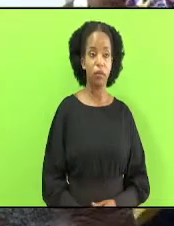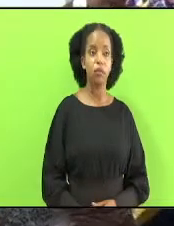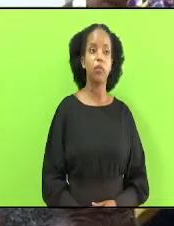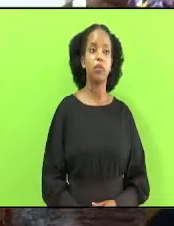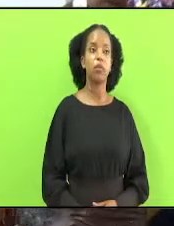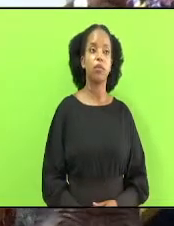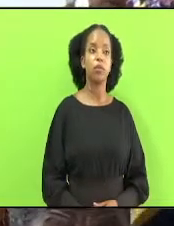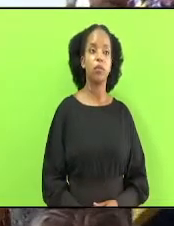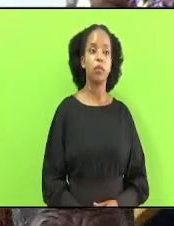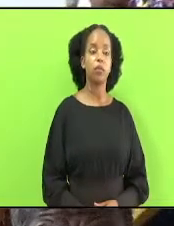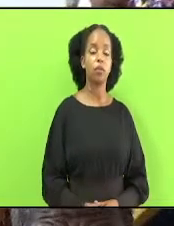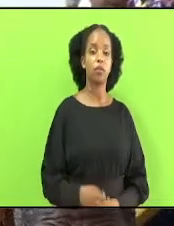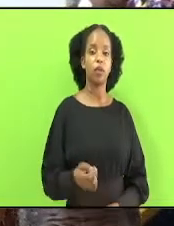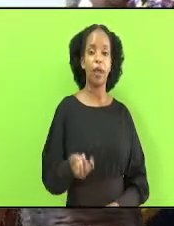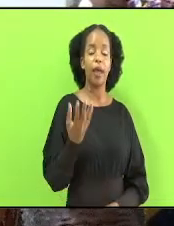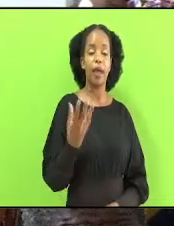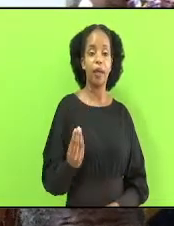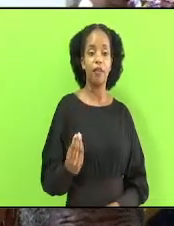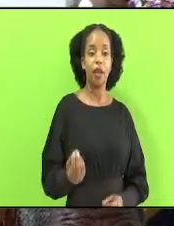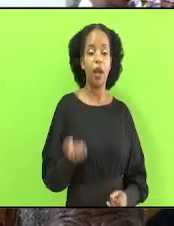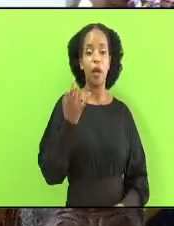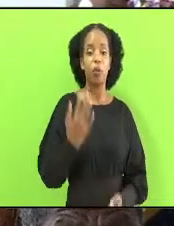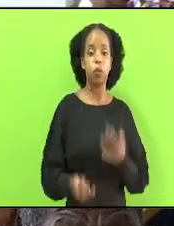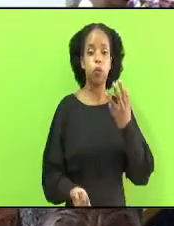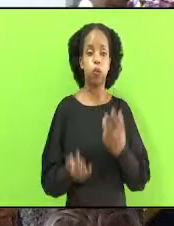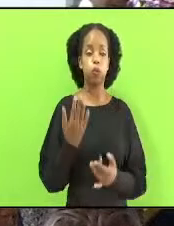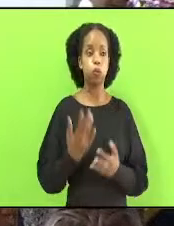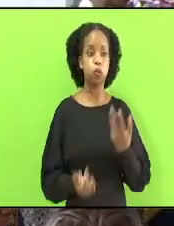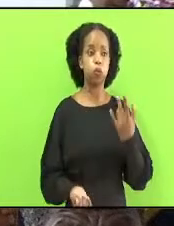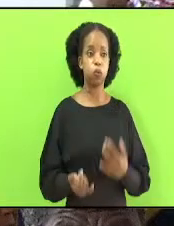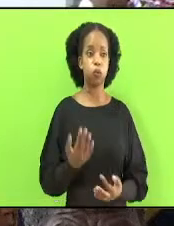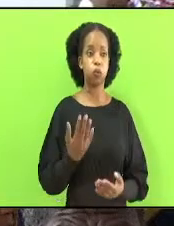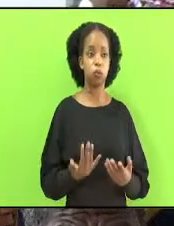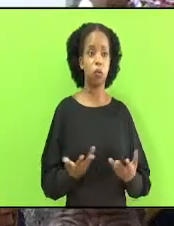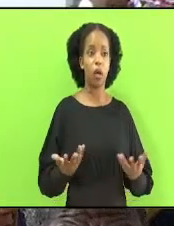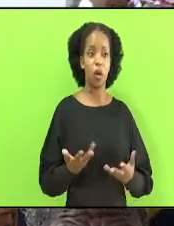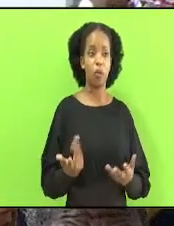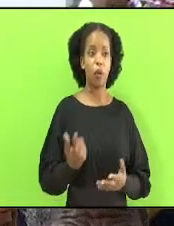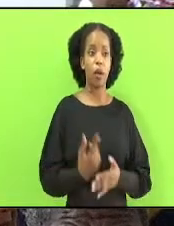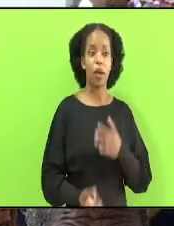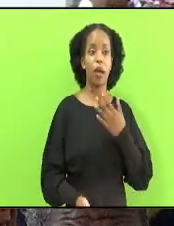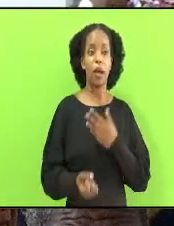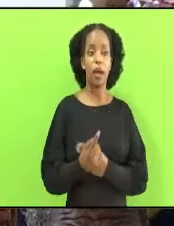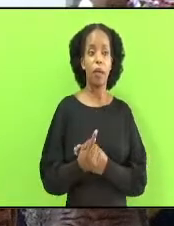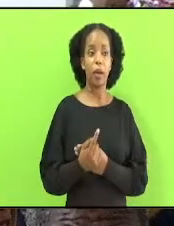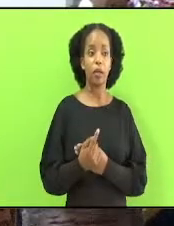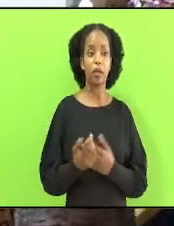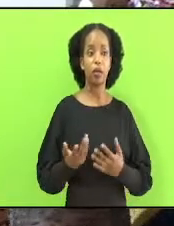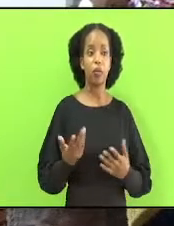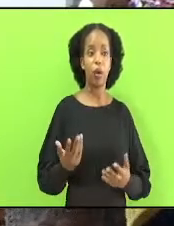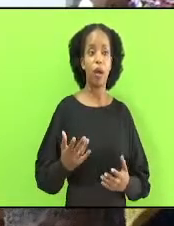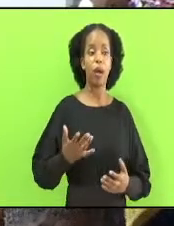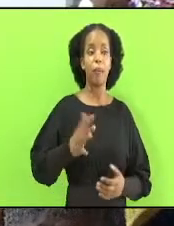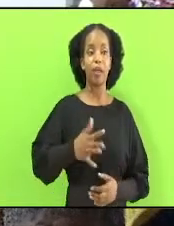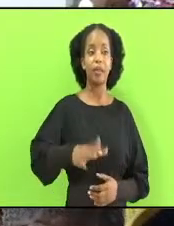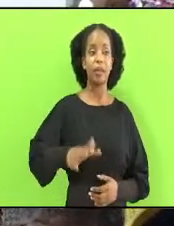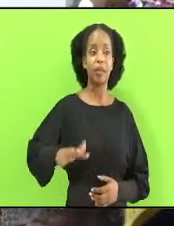le gona le mello ya ko metseng we eleng gore there's fires go in rural